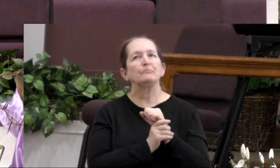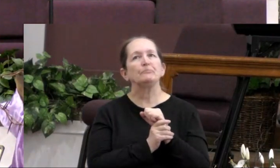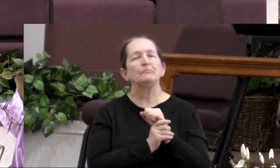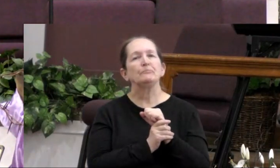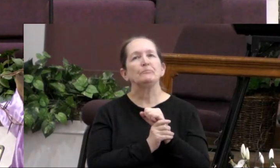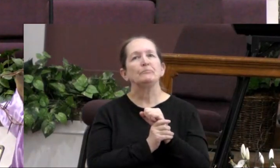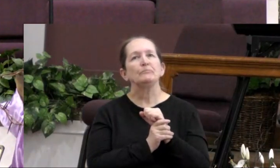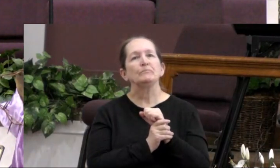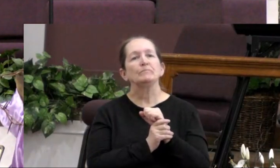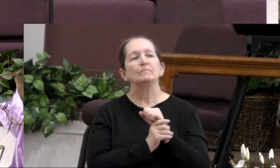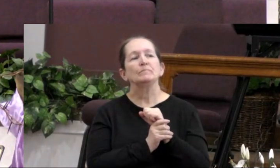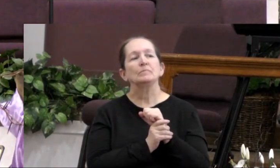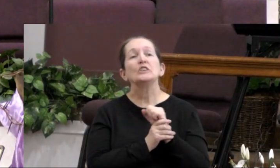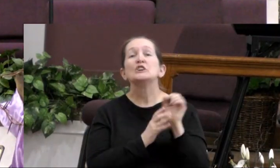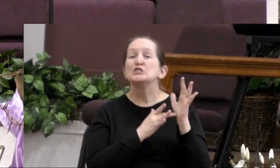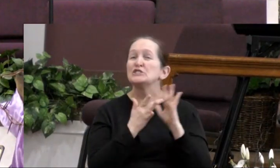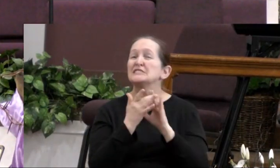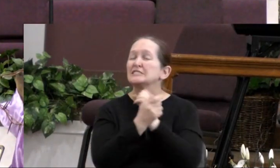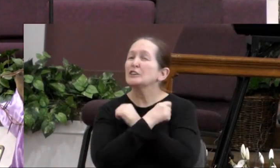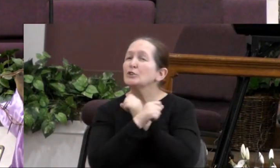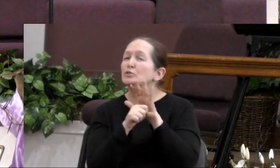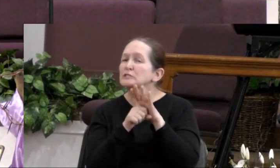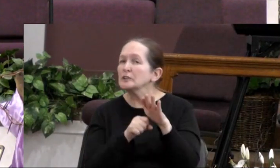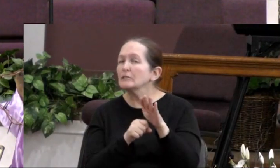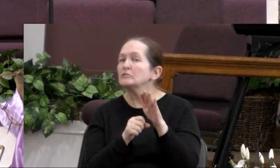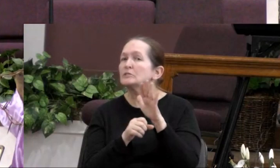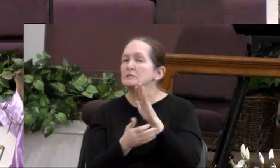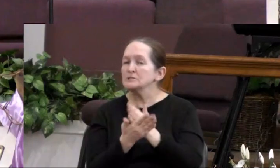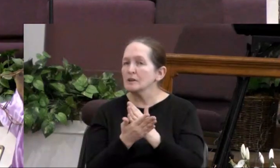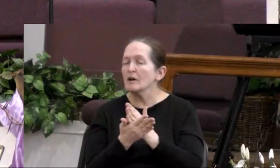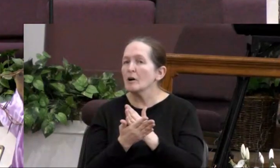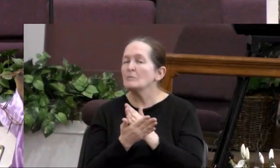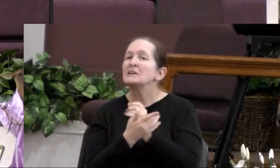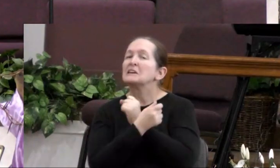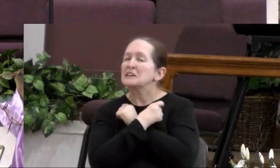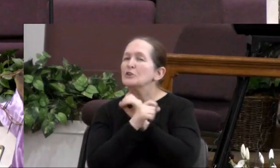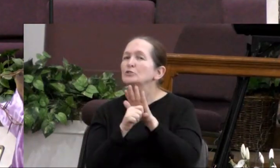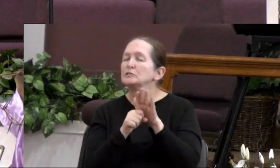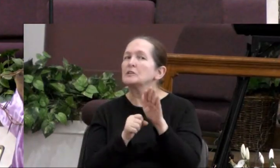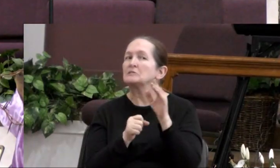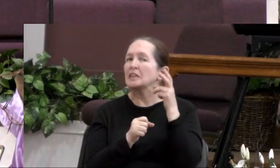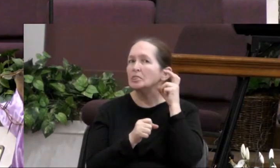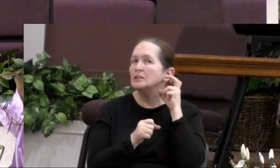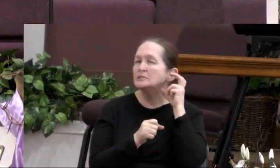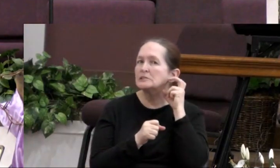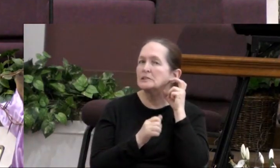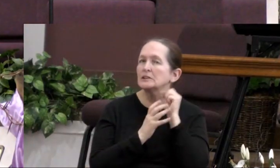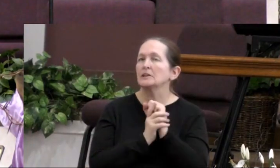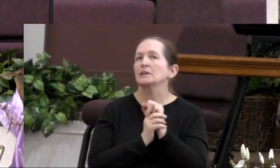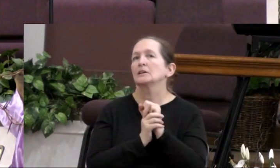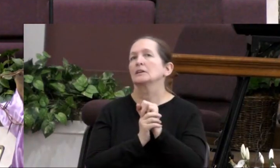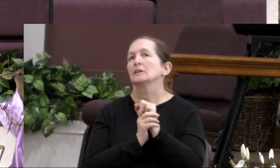He cares enough to stop. He cares enough to listen.